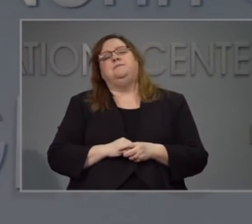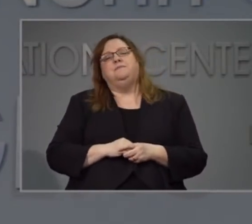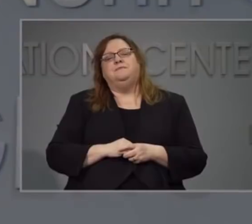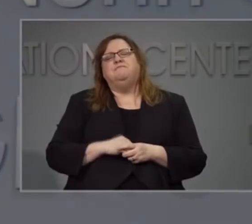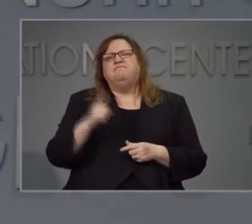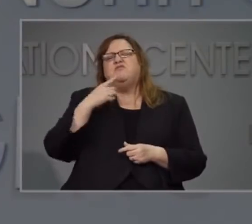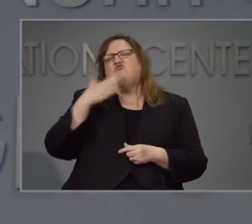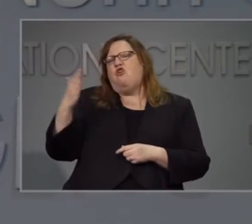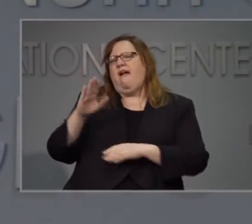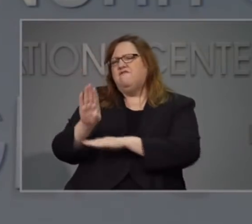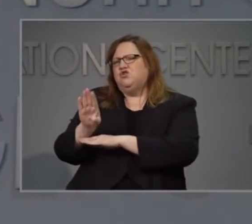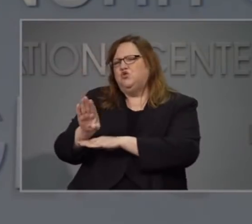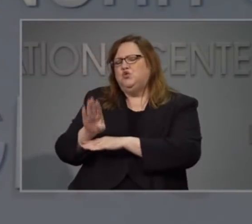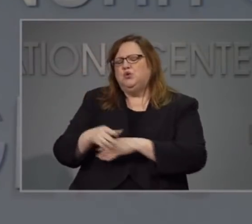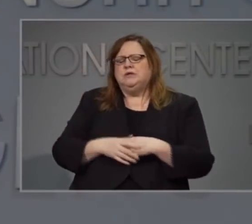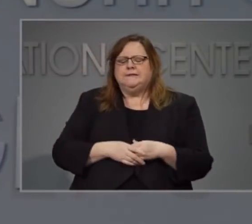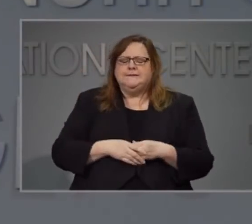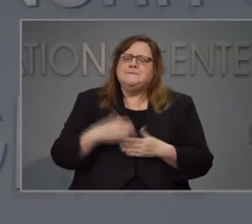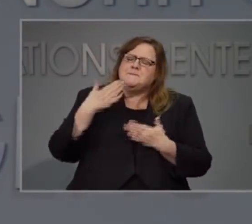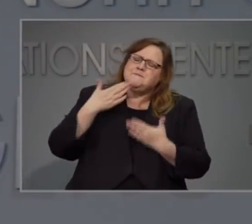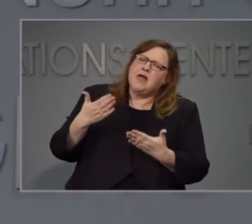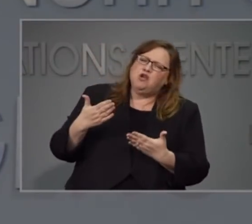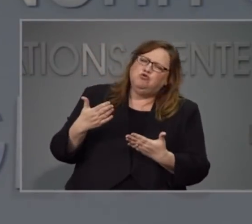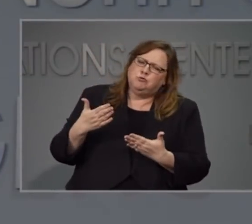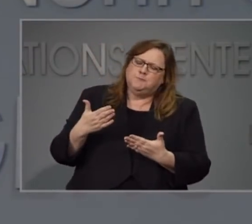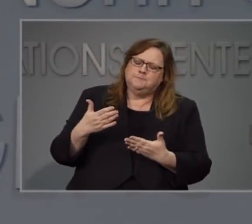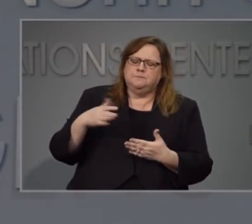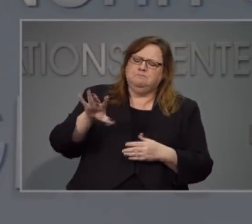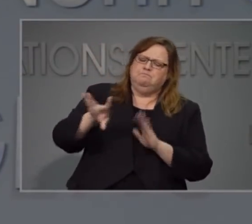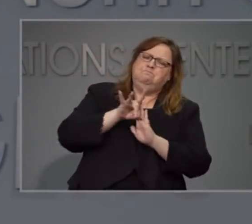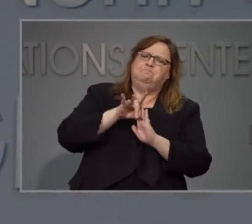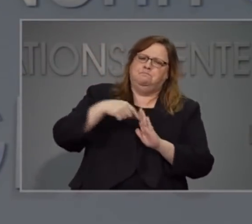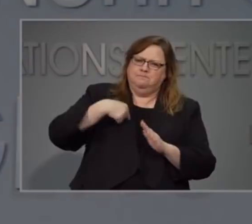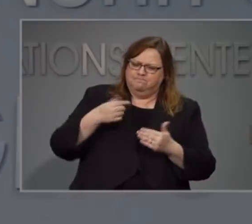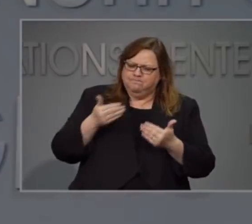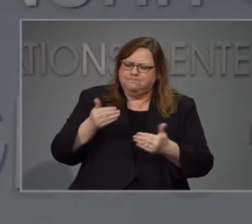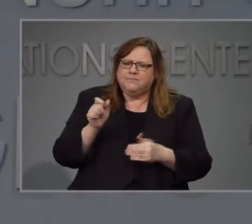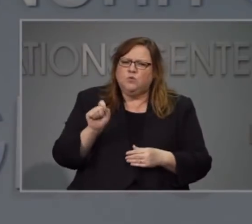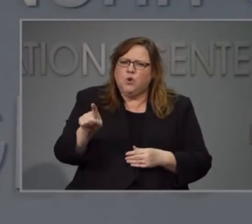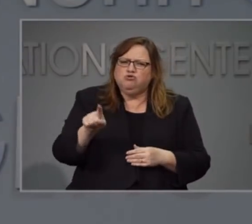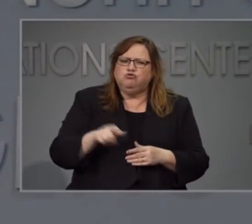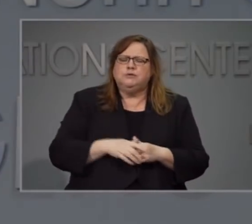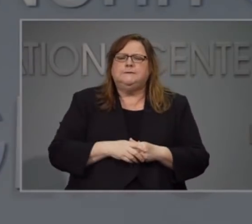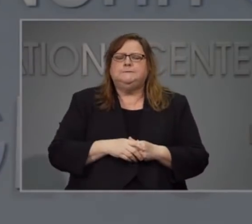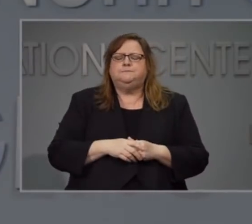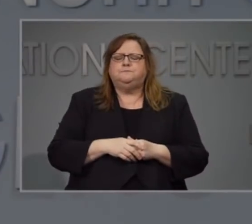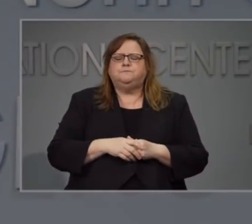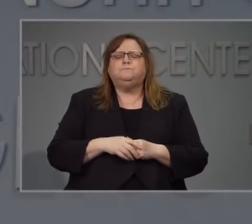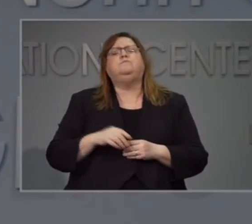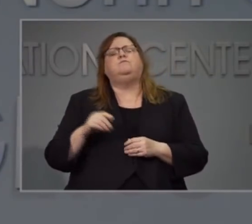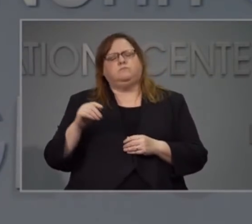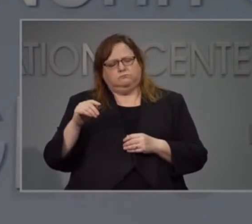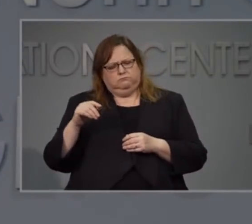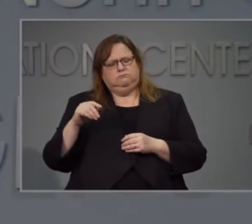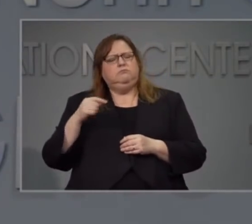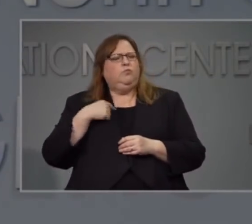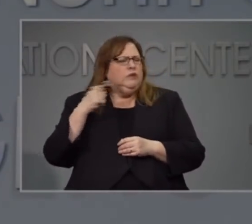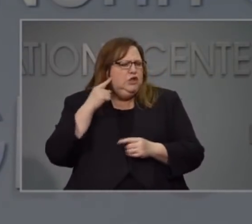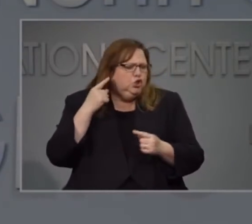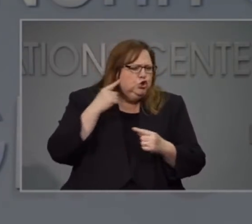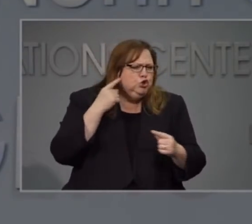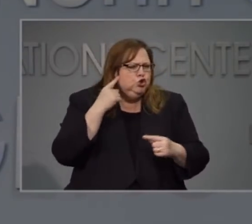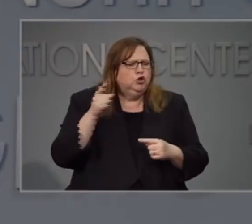my question. It's in regards to local law enforcement leaders in past saying they wouldn't enforce parts of your executive